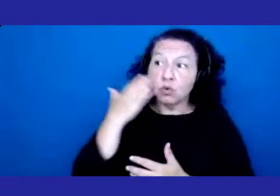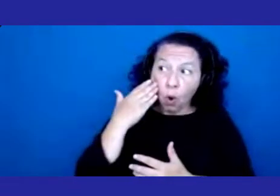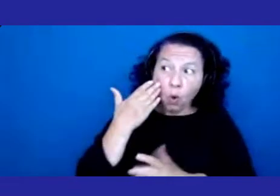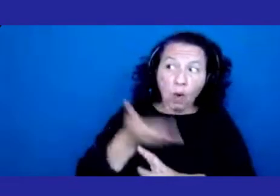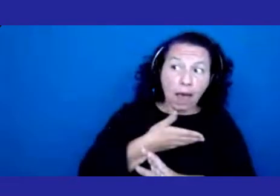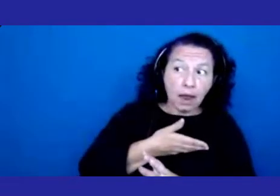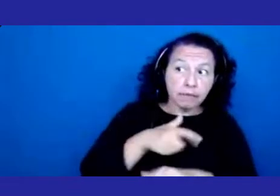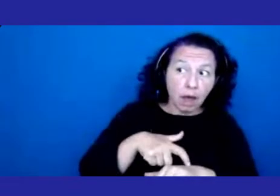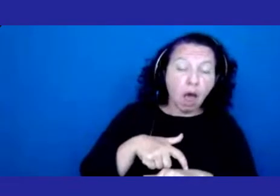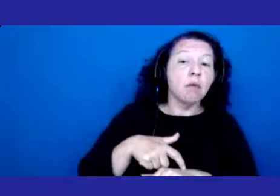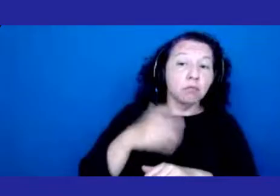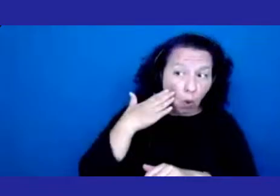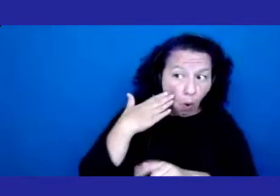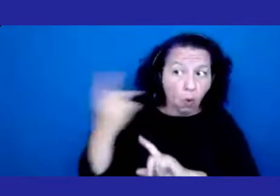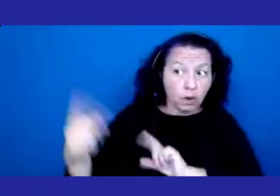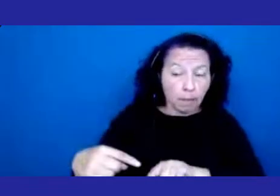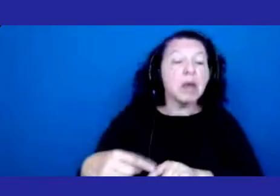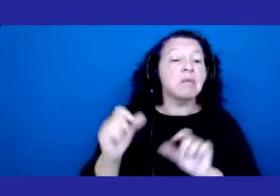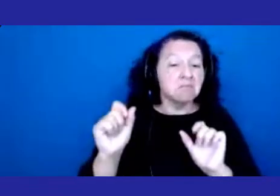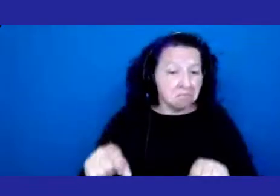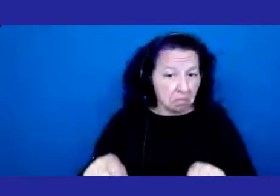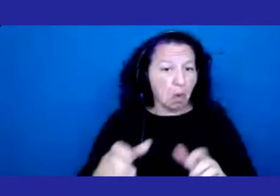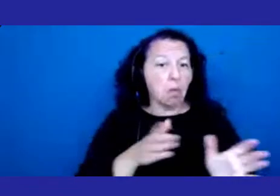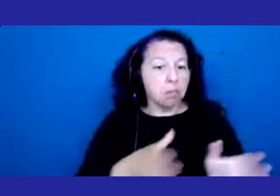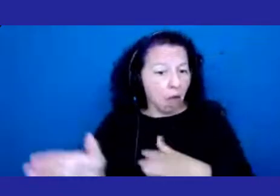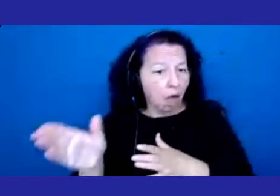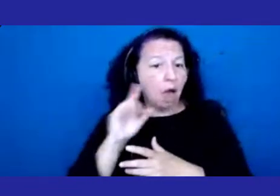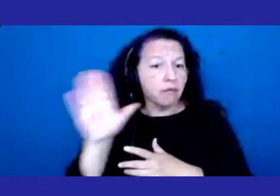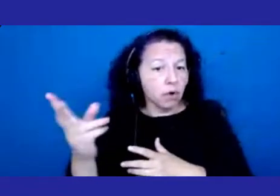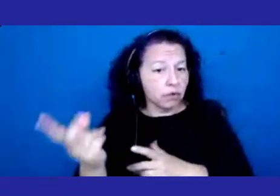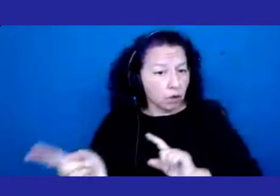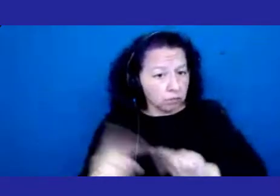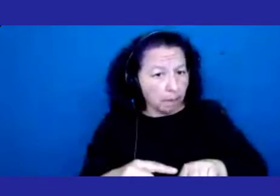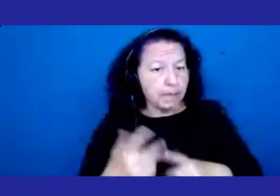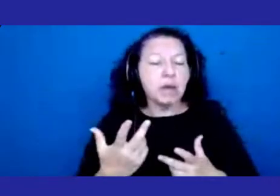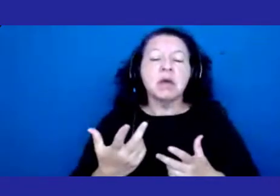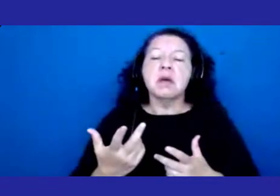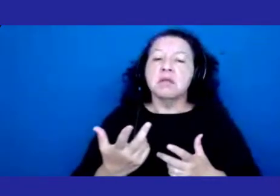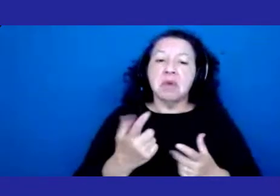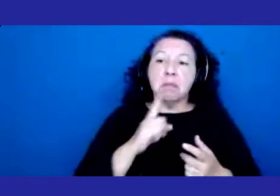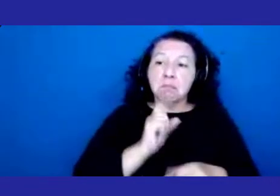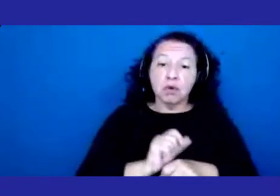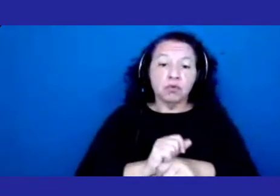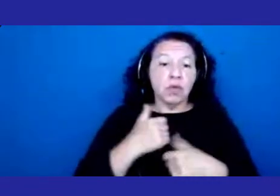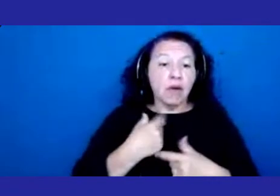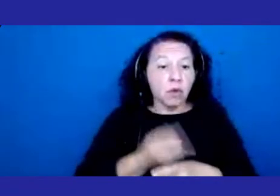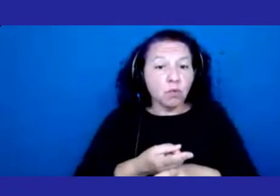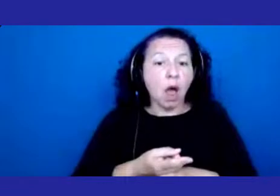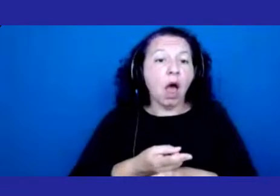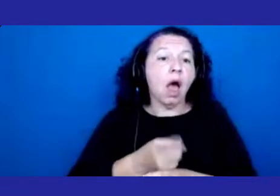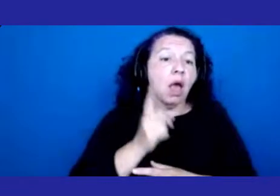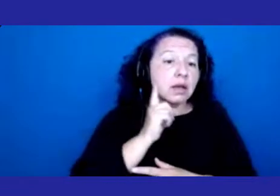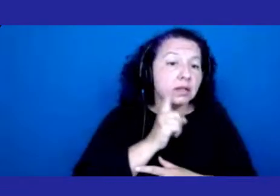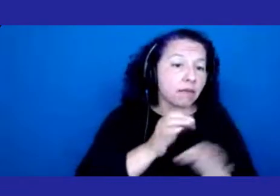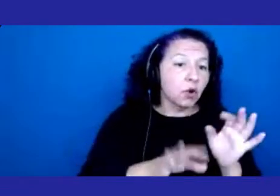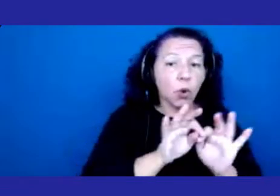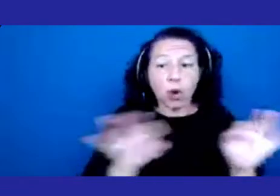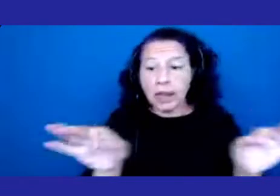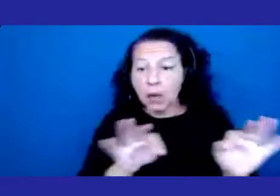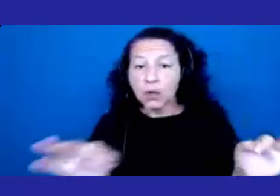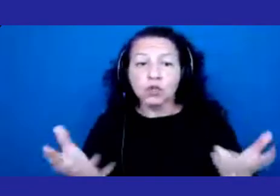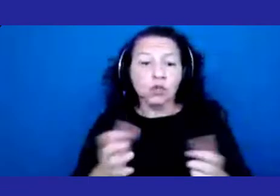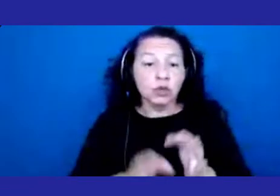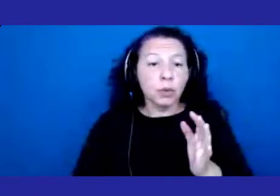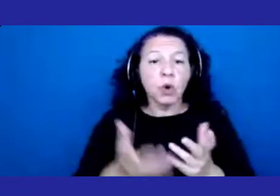able to plan for their visit and to make sure that they have either the right deaf interpreter, language interpreter when it comes to